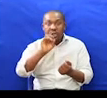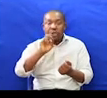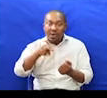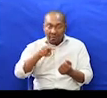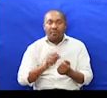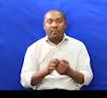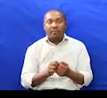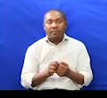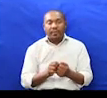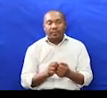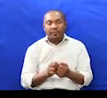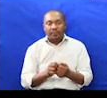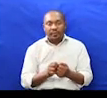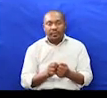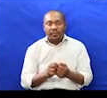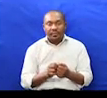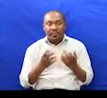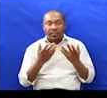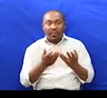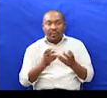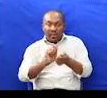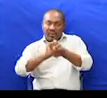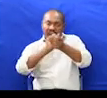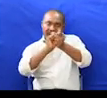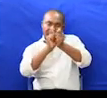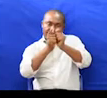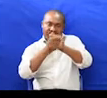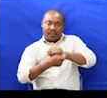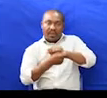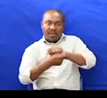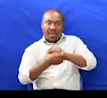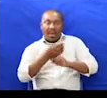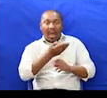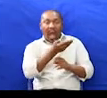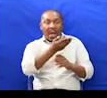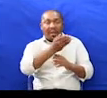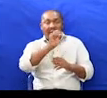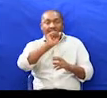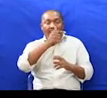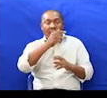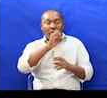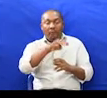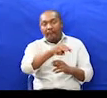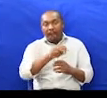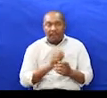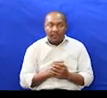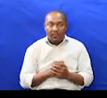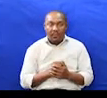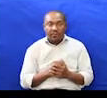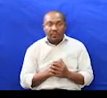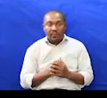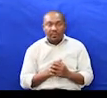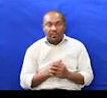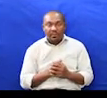fission. Good. Can undergo nuclear fission to produce another atom. To produce another what? Another